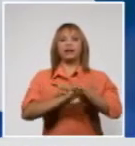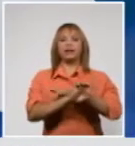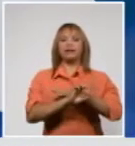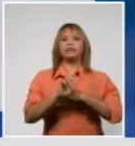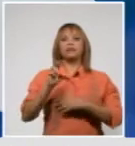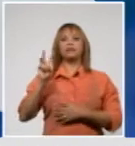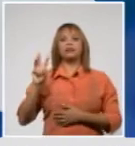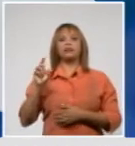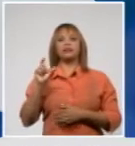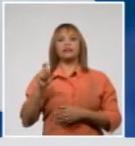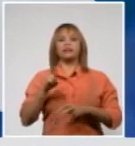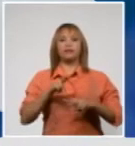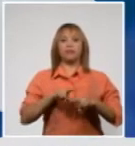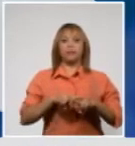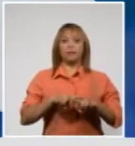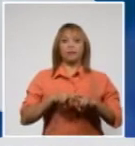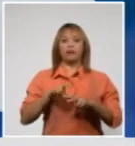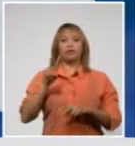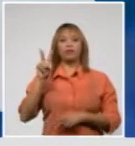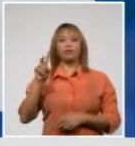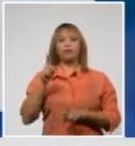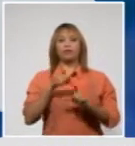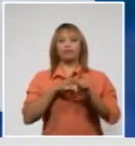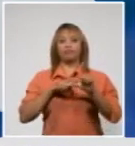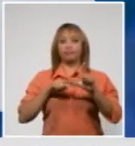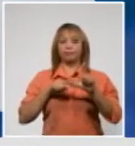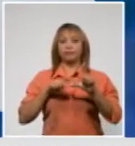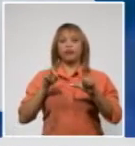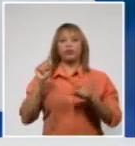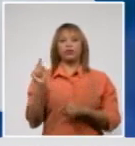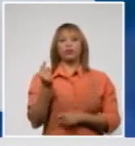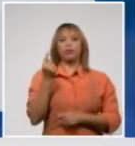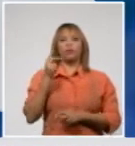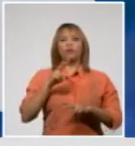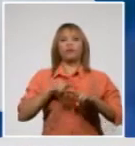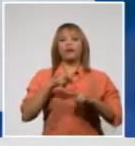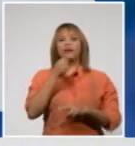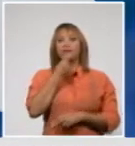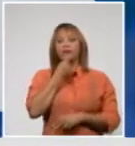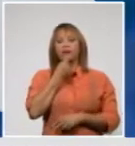Marianao, Habana Vieja, and Playa with 1 case each.